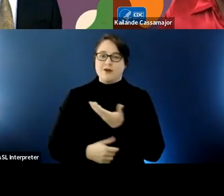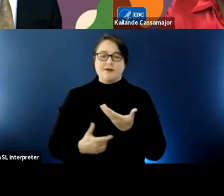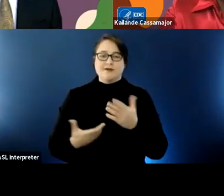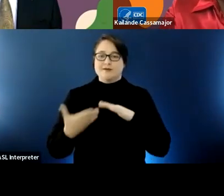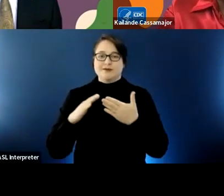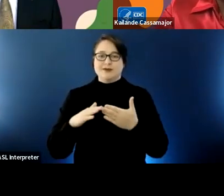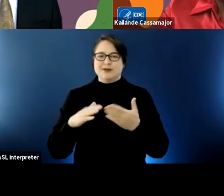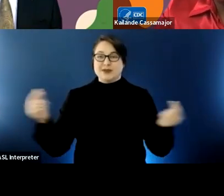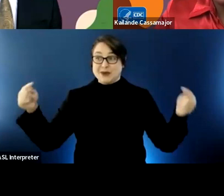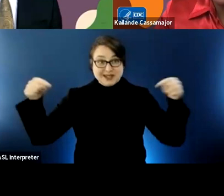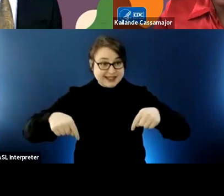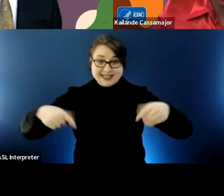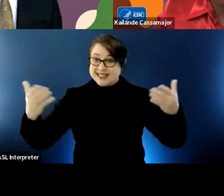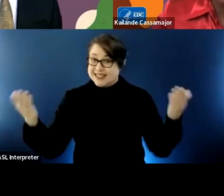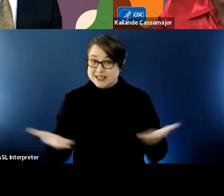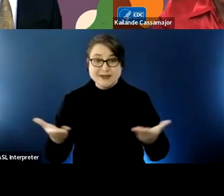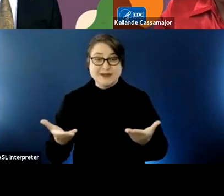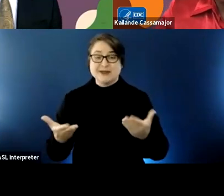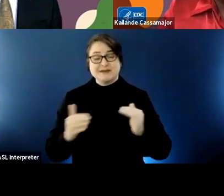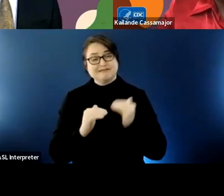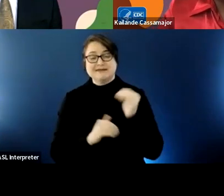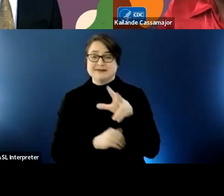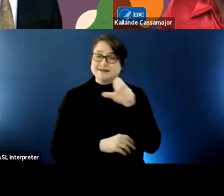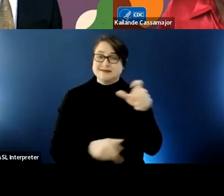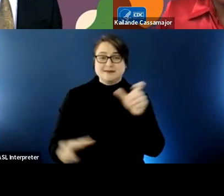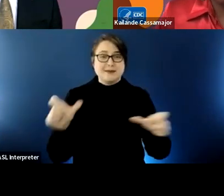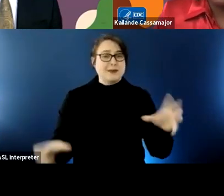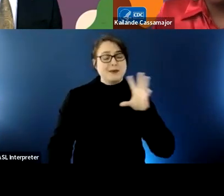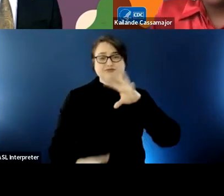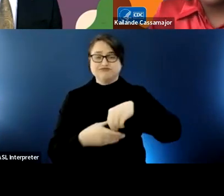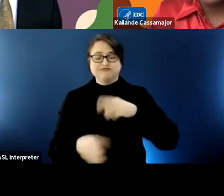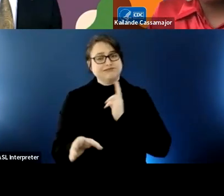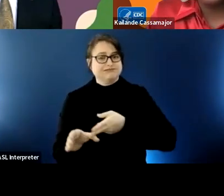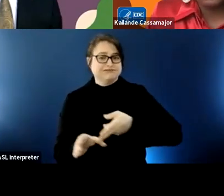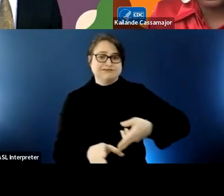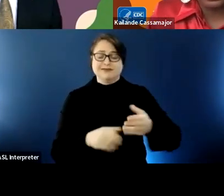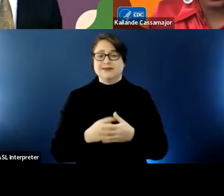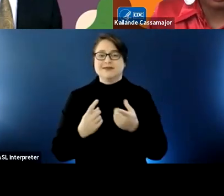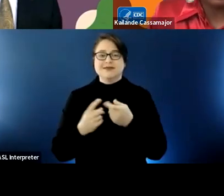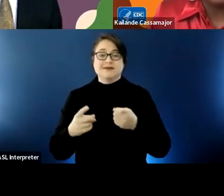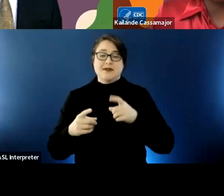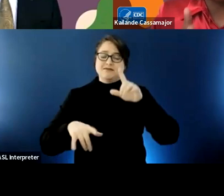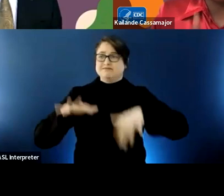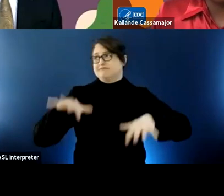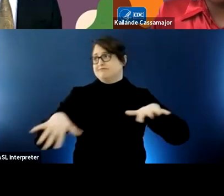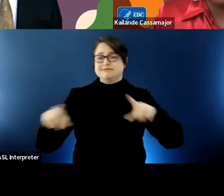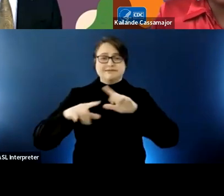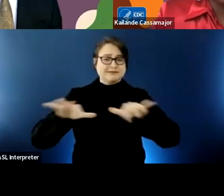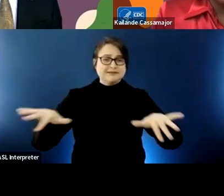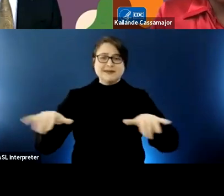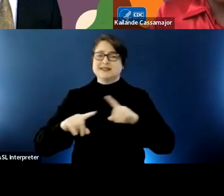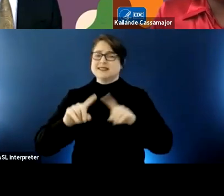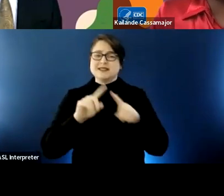Here, there's over 300 people in this call from so many of our different HBCU institutions, and there's